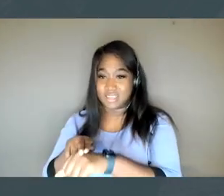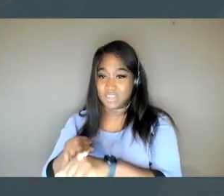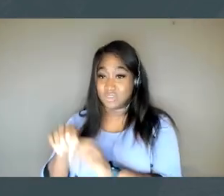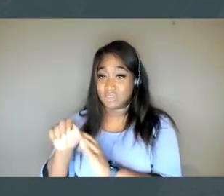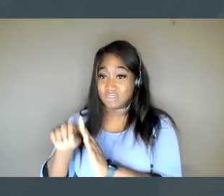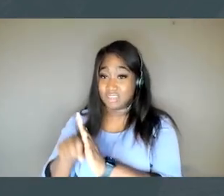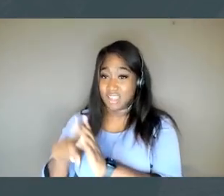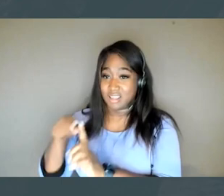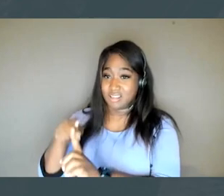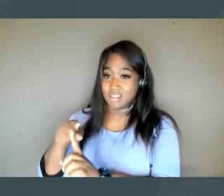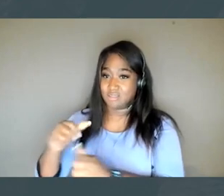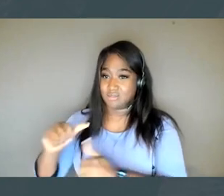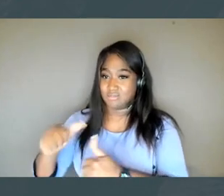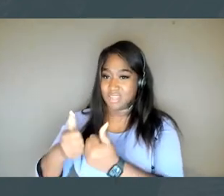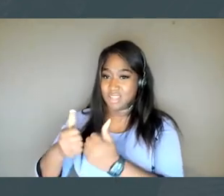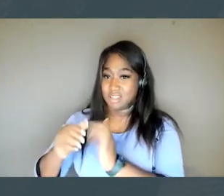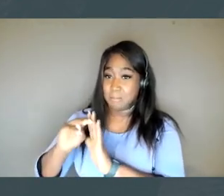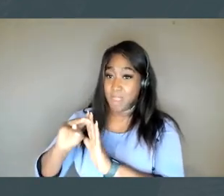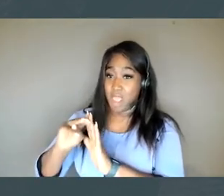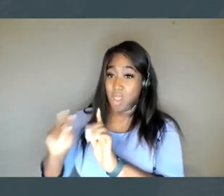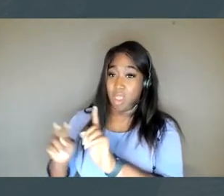of course you're not going to